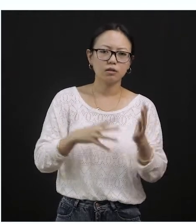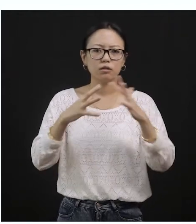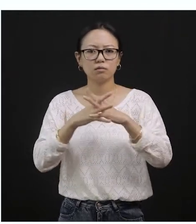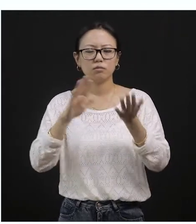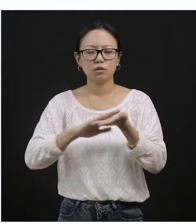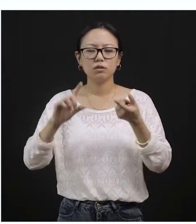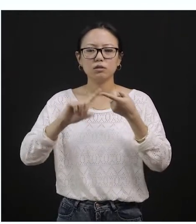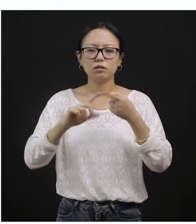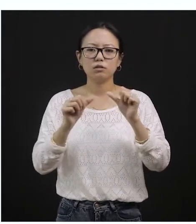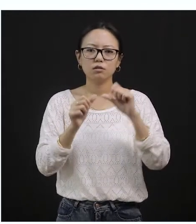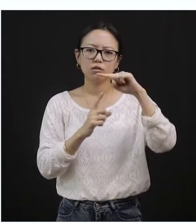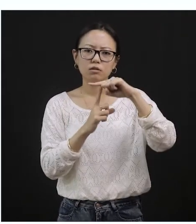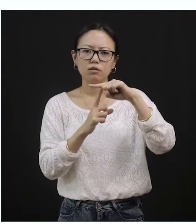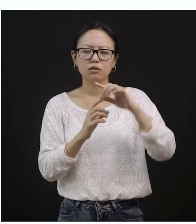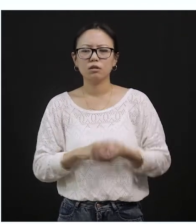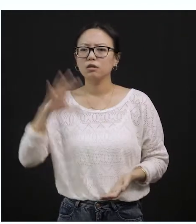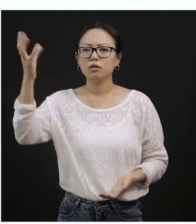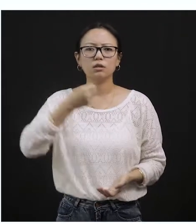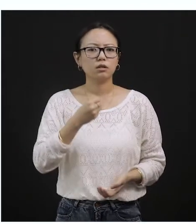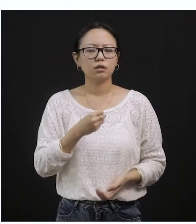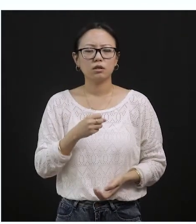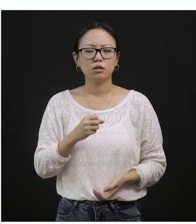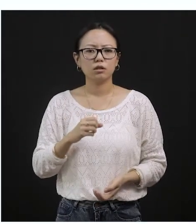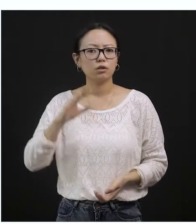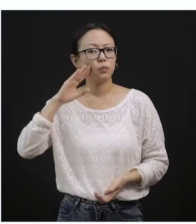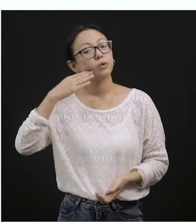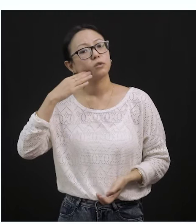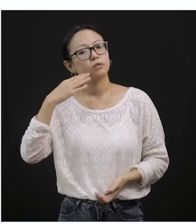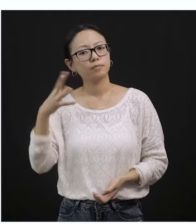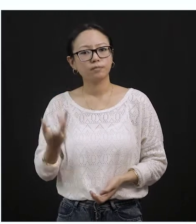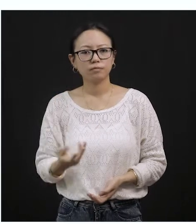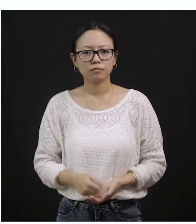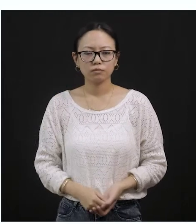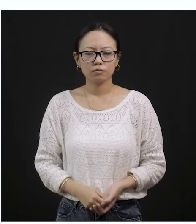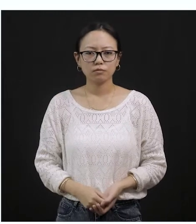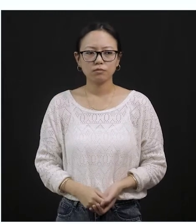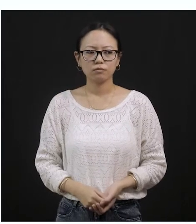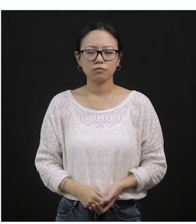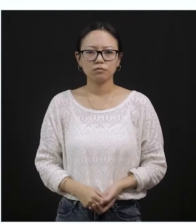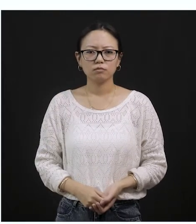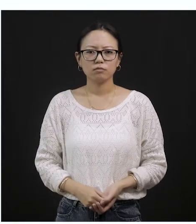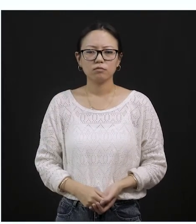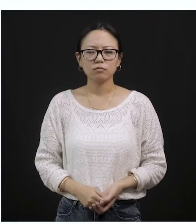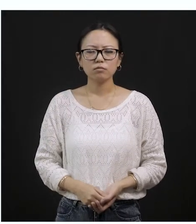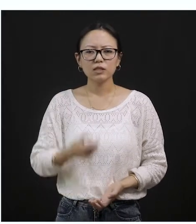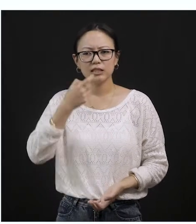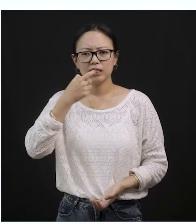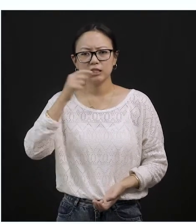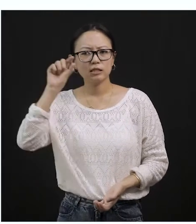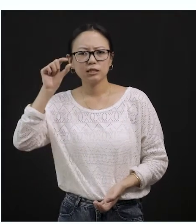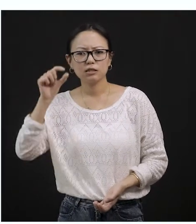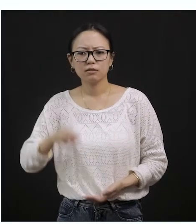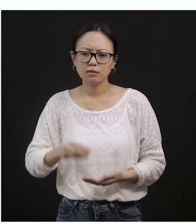all called food crops. All right. So where do we get food crops? We eat rice every day.